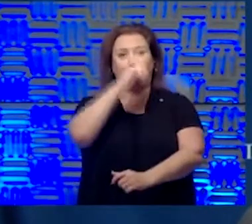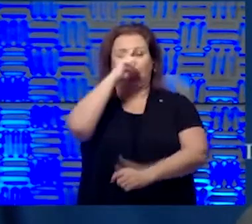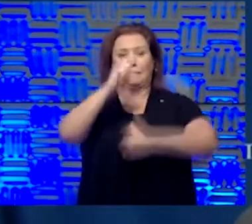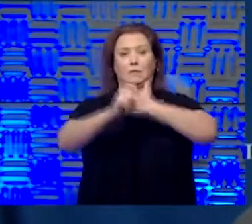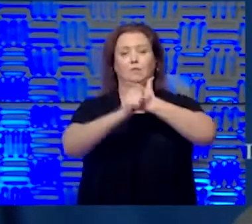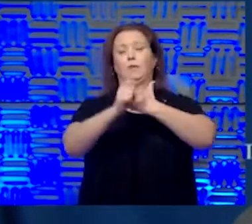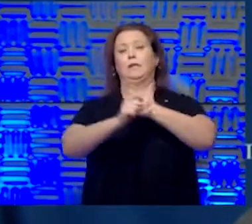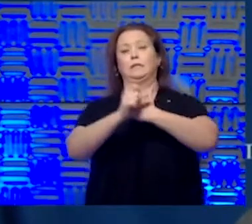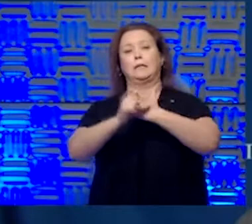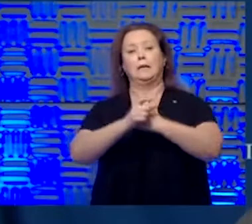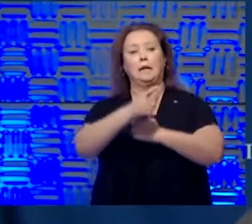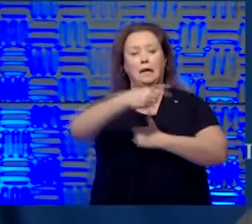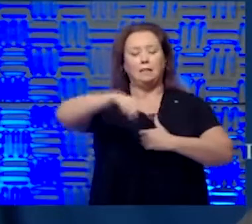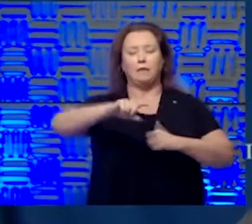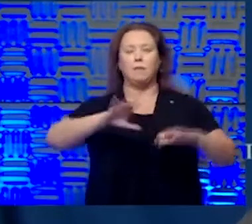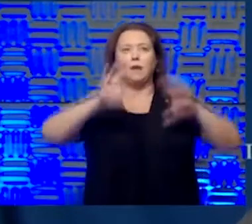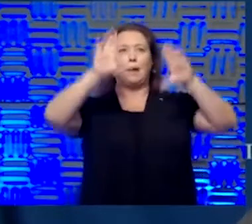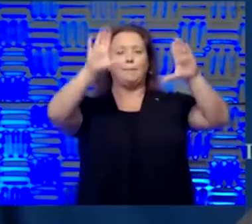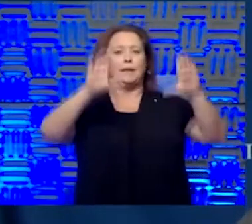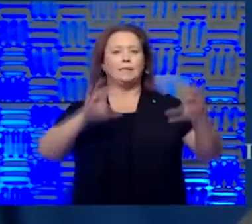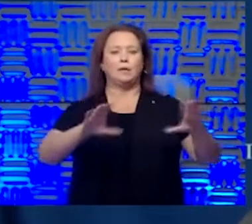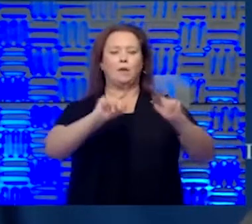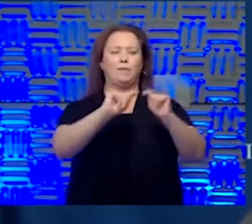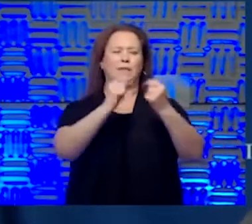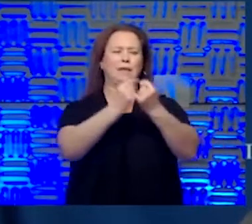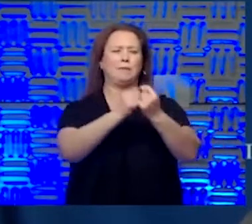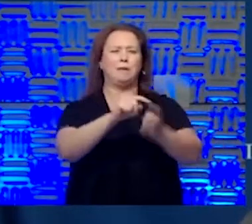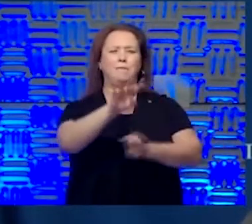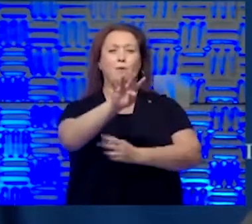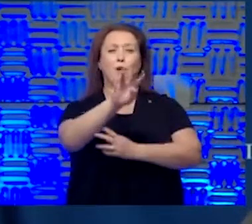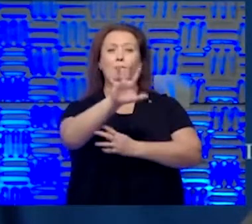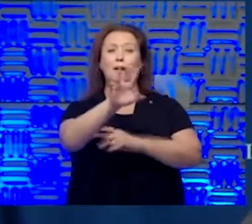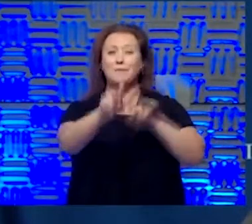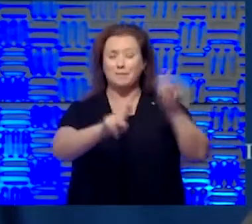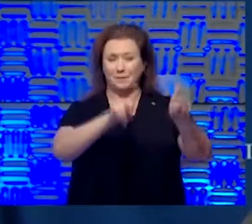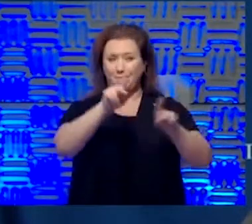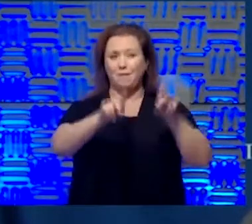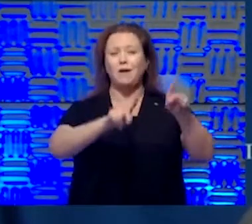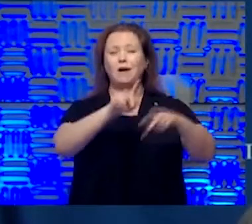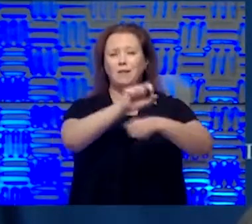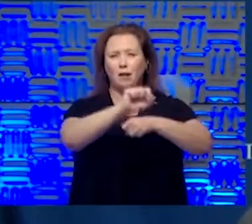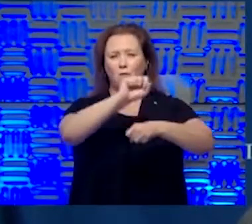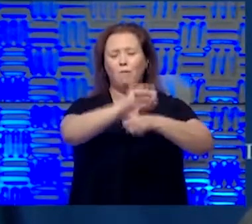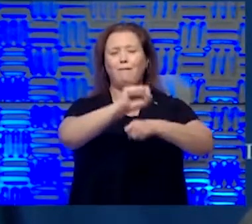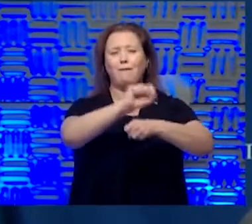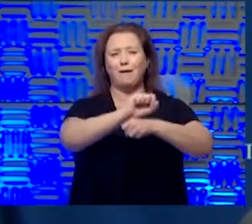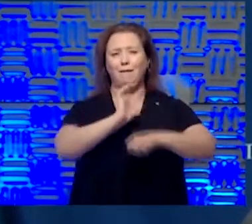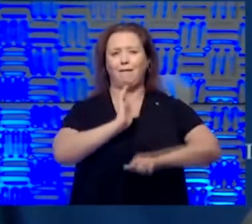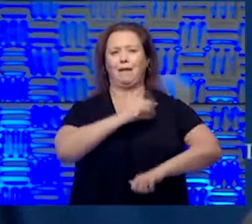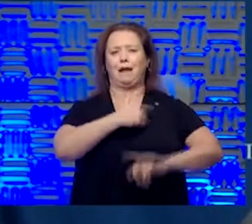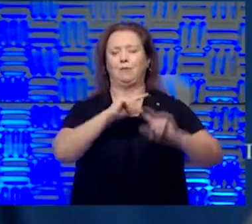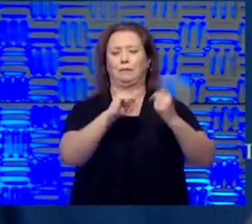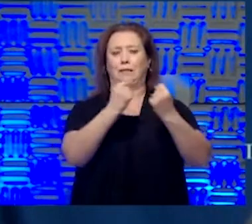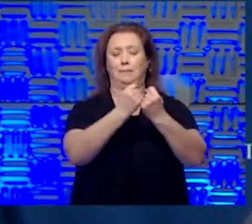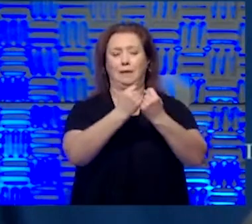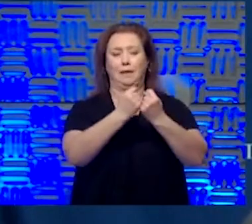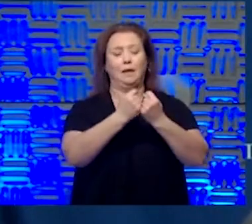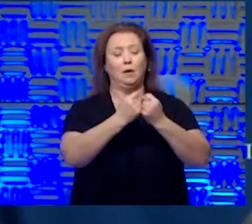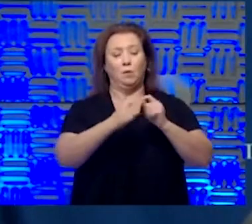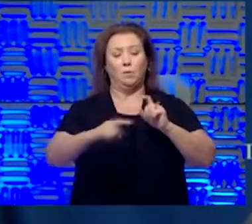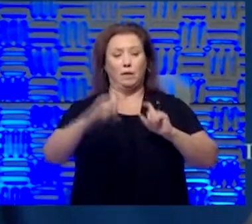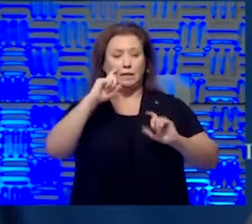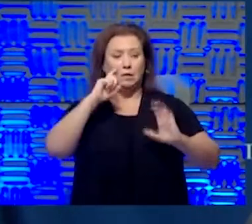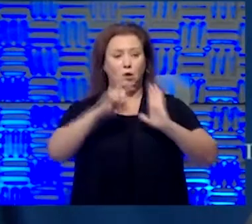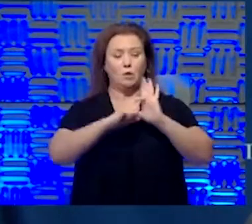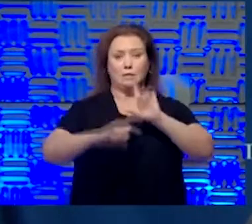risks, and they've been amazing. We have a team of about 45 people that do this work. And so as soon as we get a positive case,